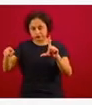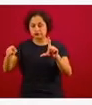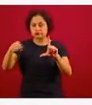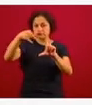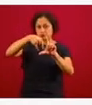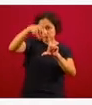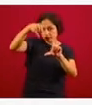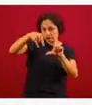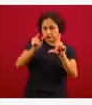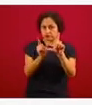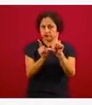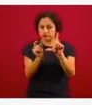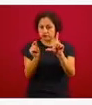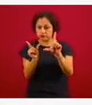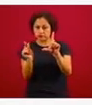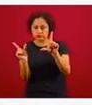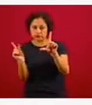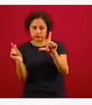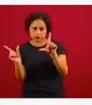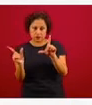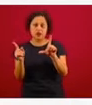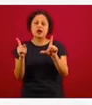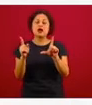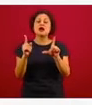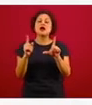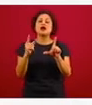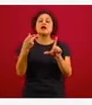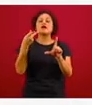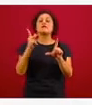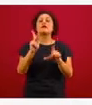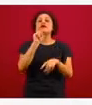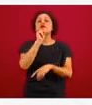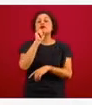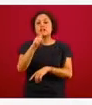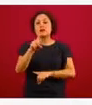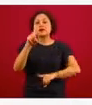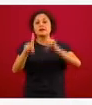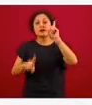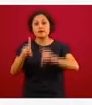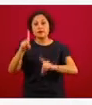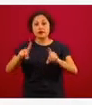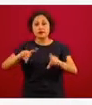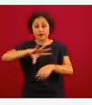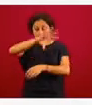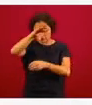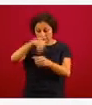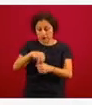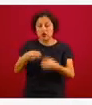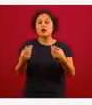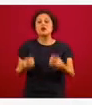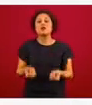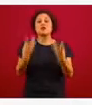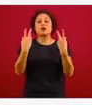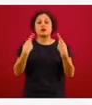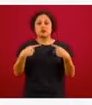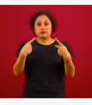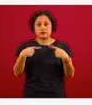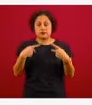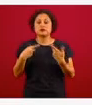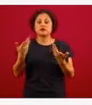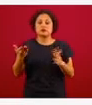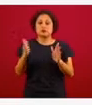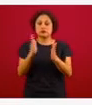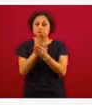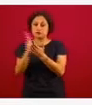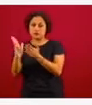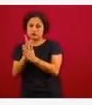deaths related to the population, calculated on a basis of 100,000 inhabitants, and the distribution